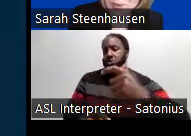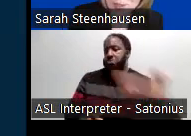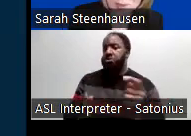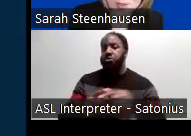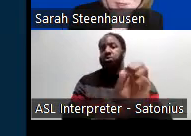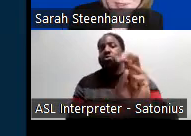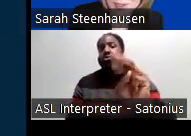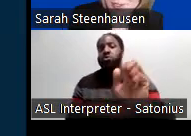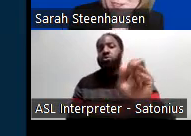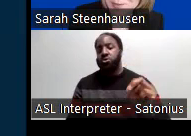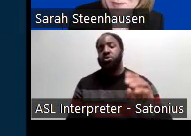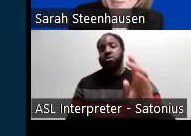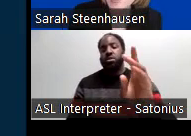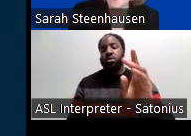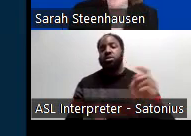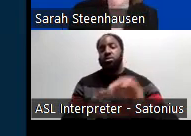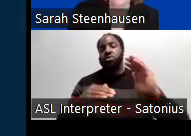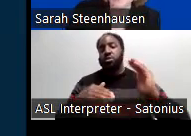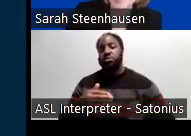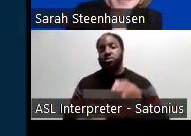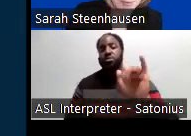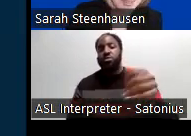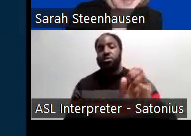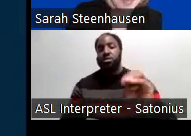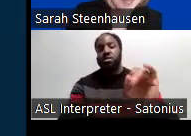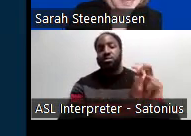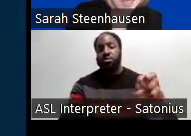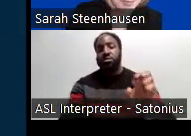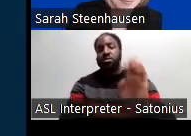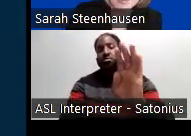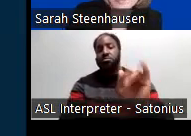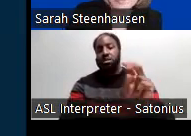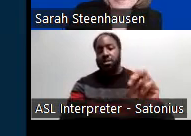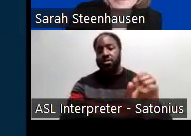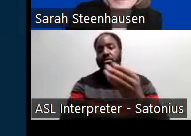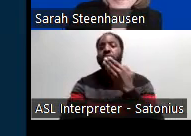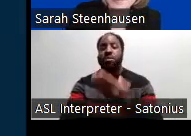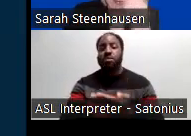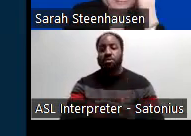to introduce Dr. Jasmeet Bains of the Assembly. Thank you.